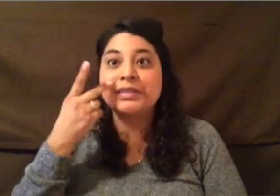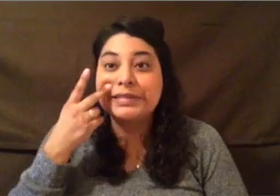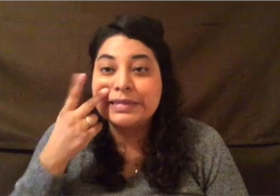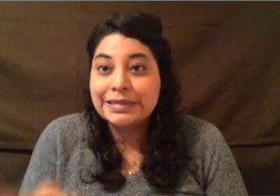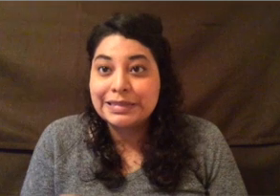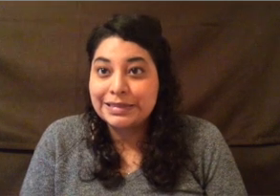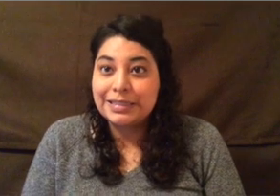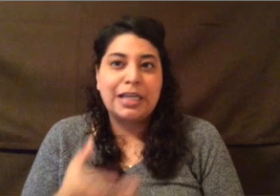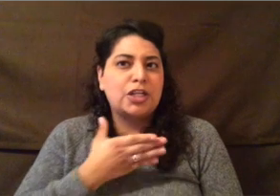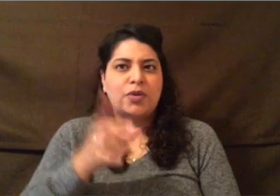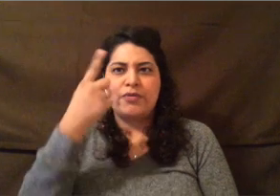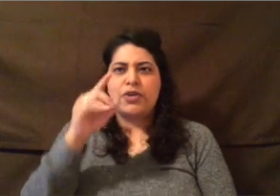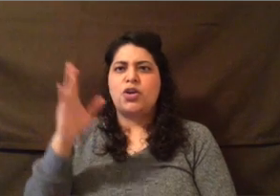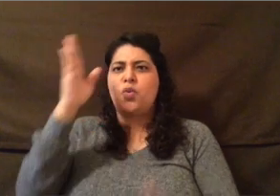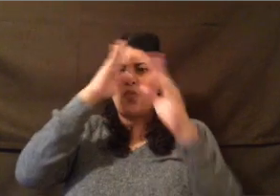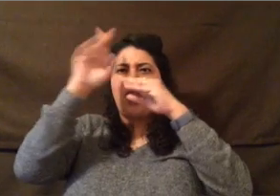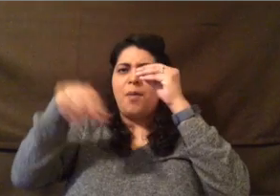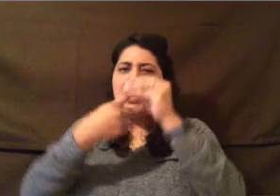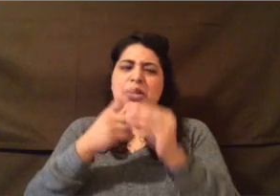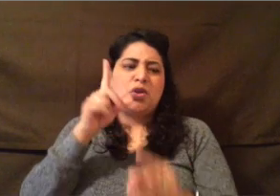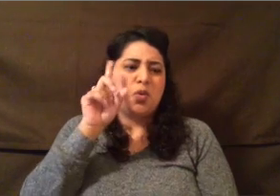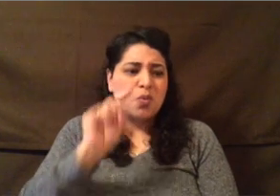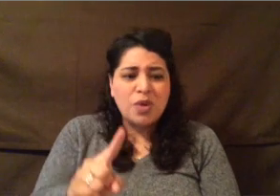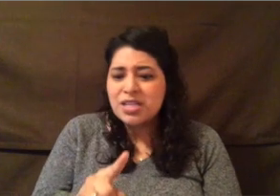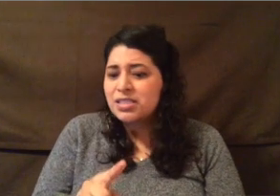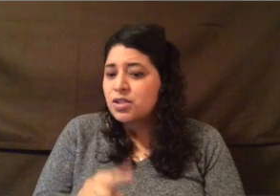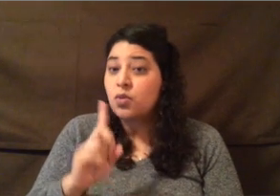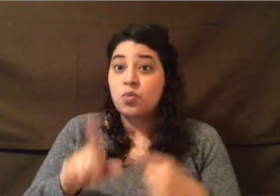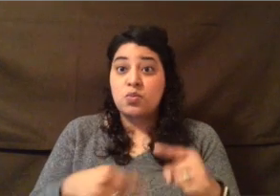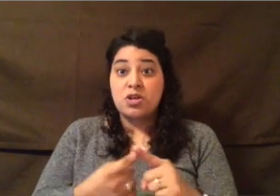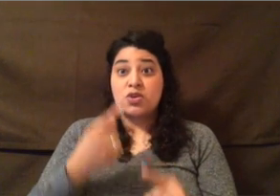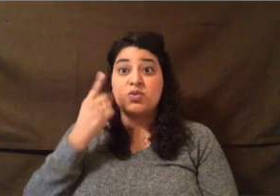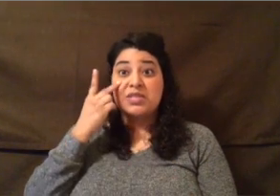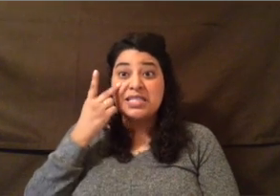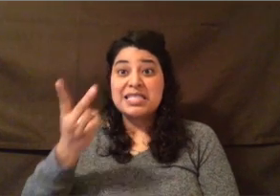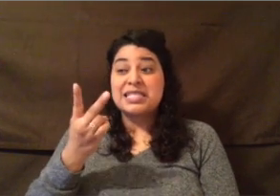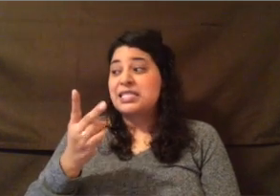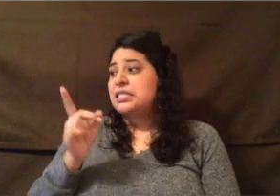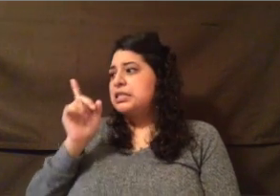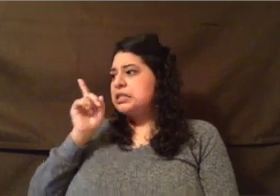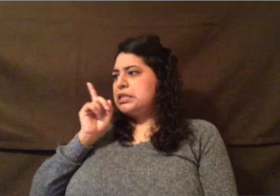want you to worry about the questions. As soon as you see this